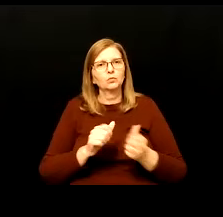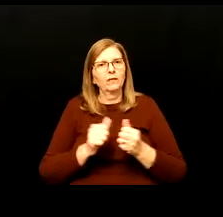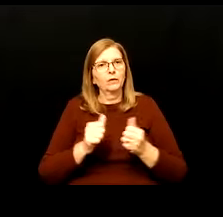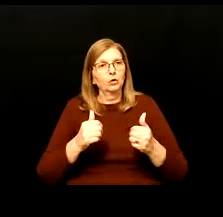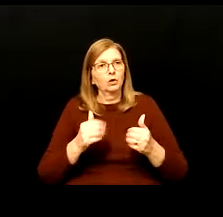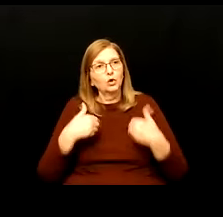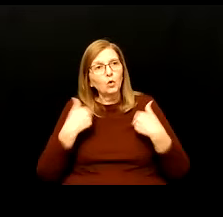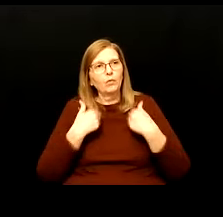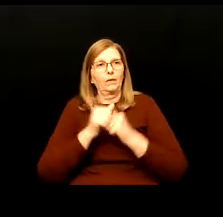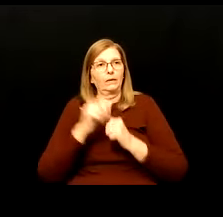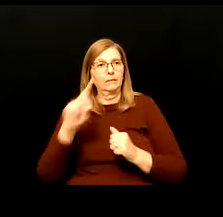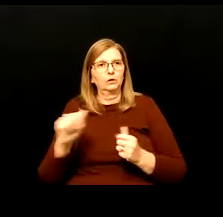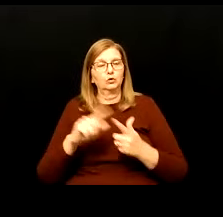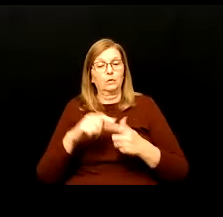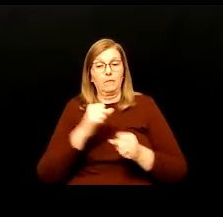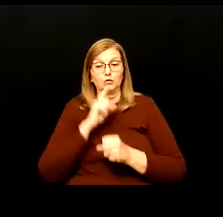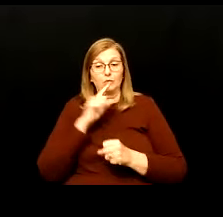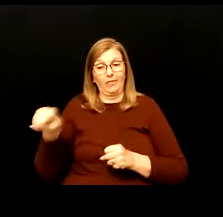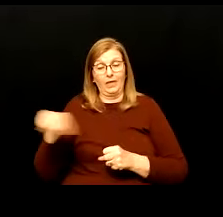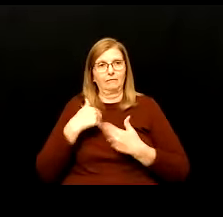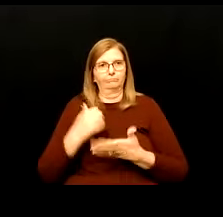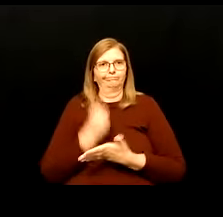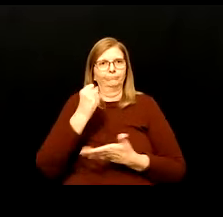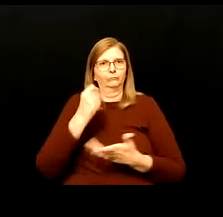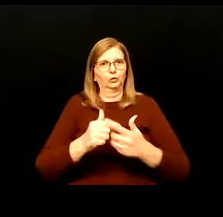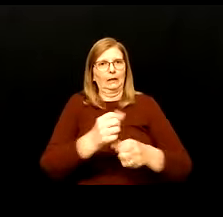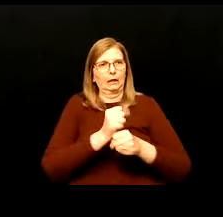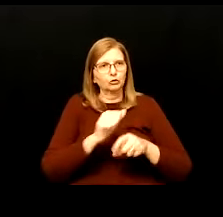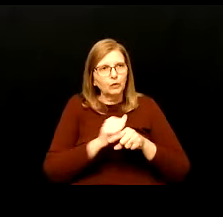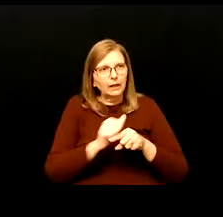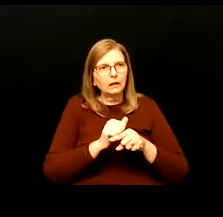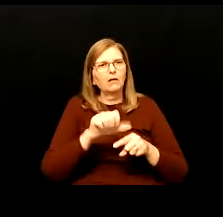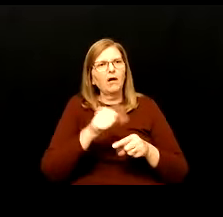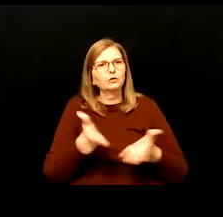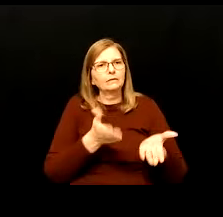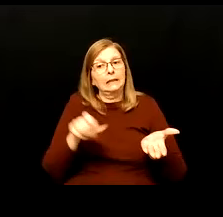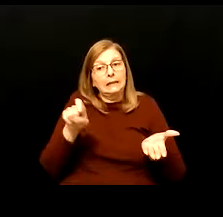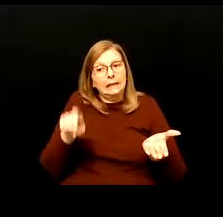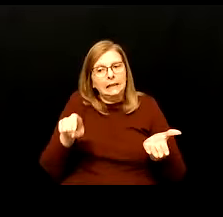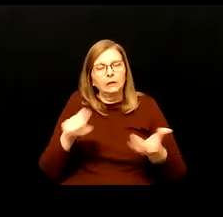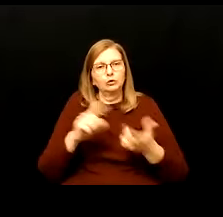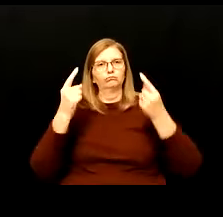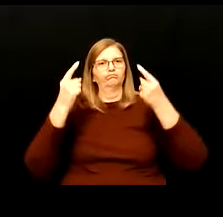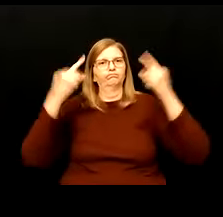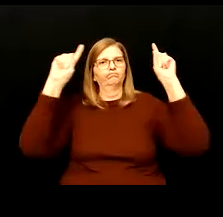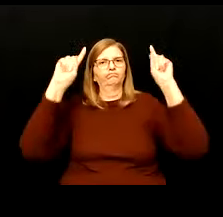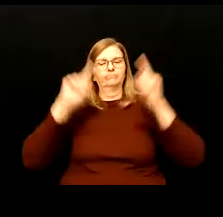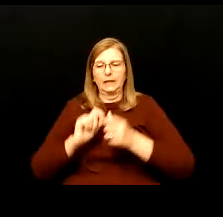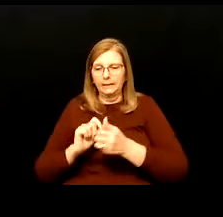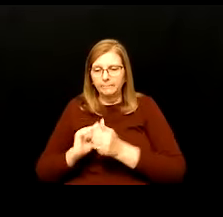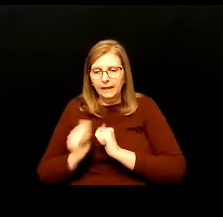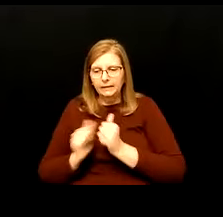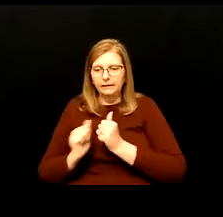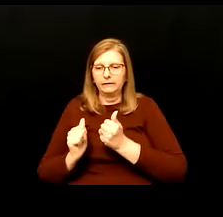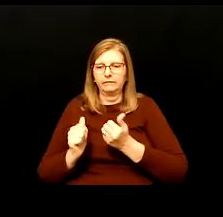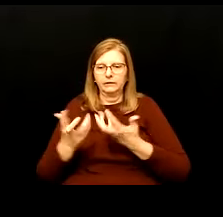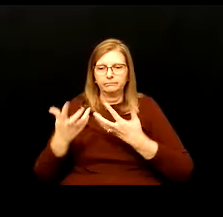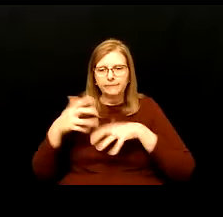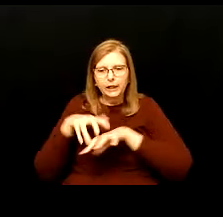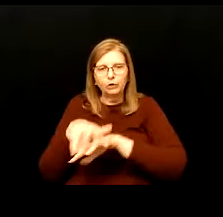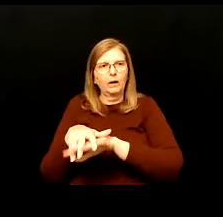to ensure that they have opportunities to receive training and other services necessary to achieve competitive and